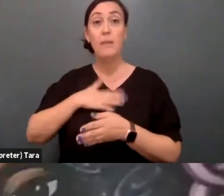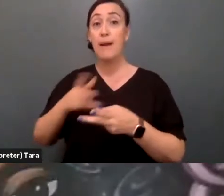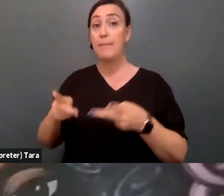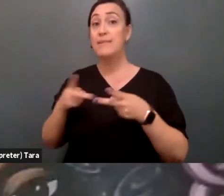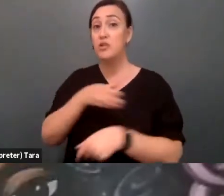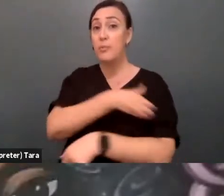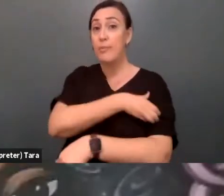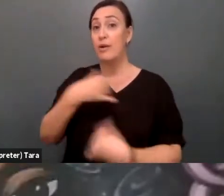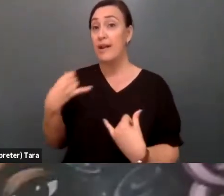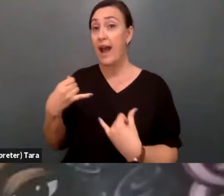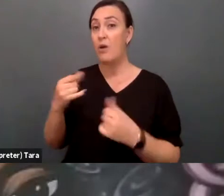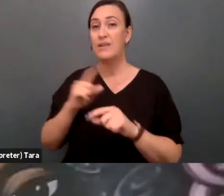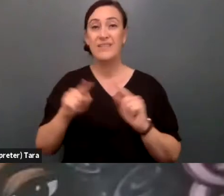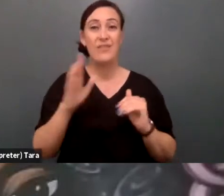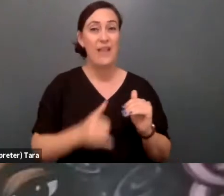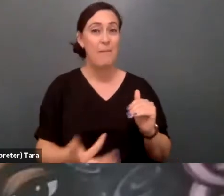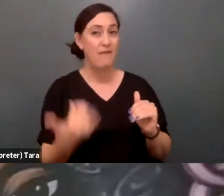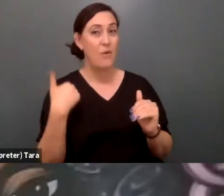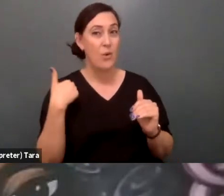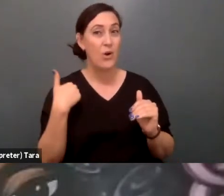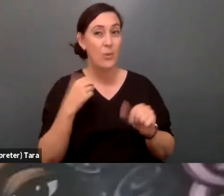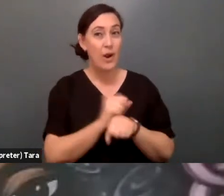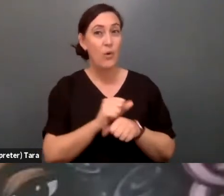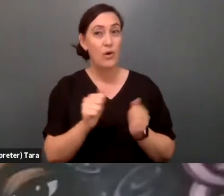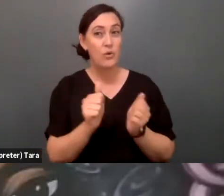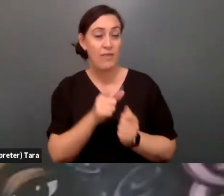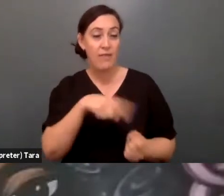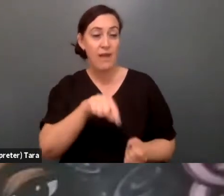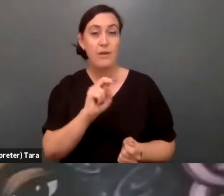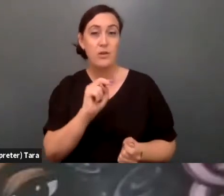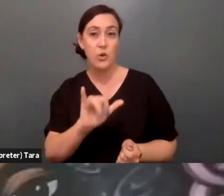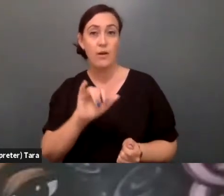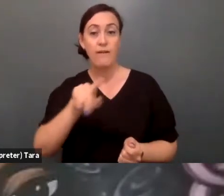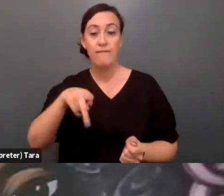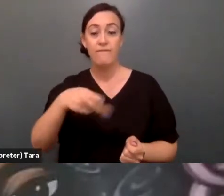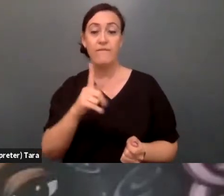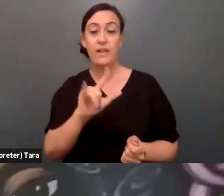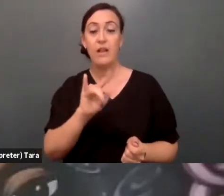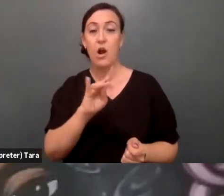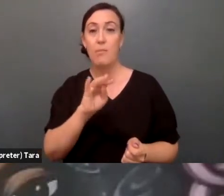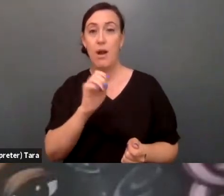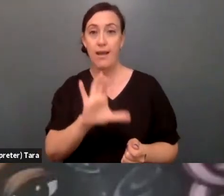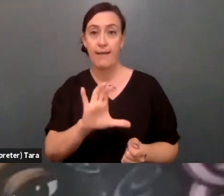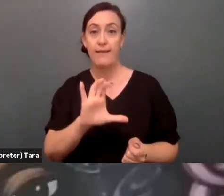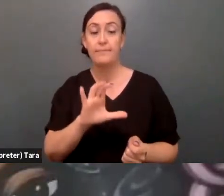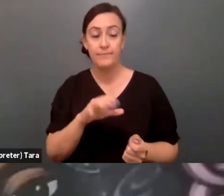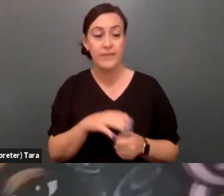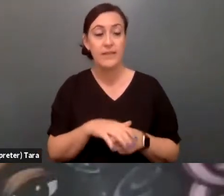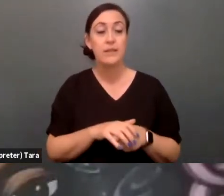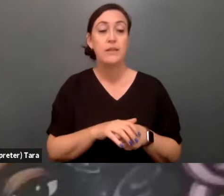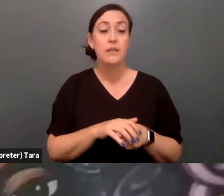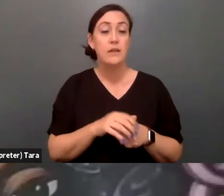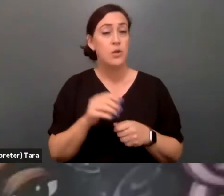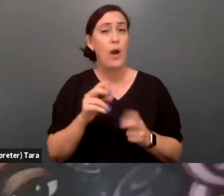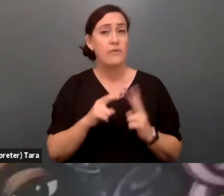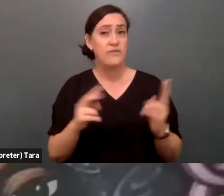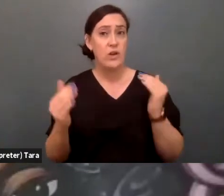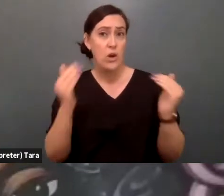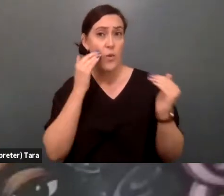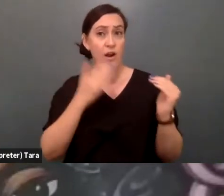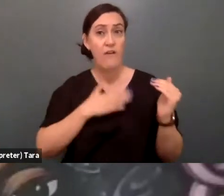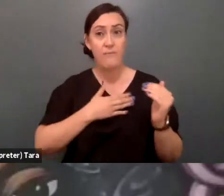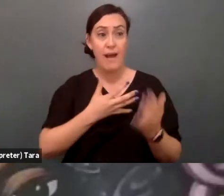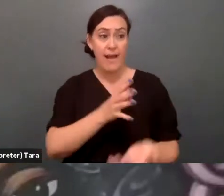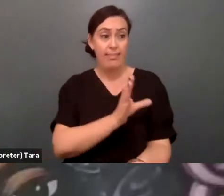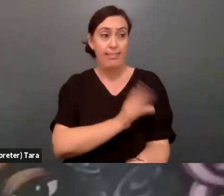power now is different than it was when I worked at the New York Philharmonic. So I was very aware of my lack of power